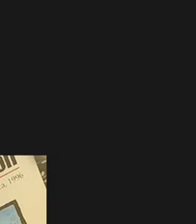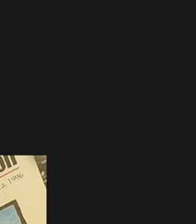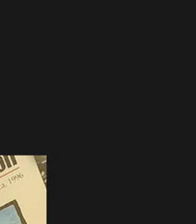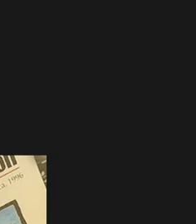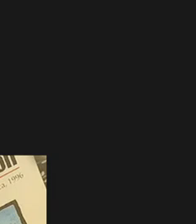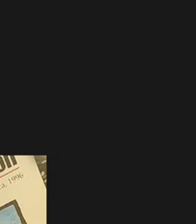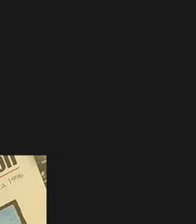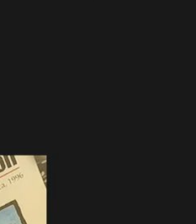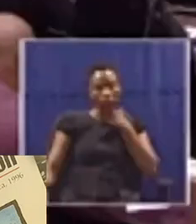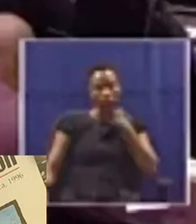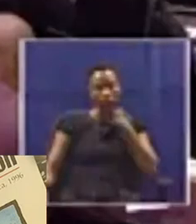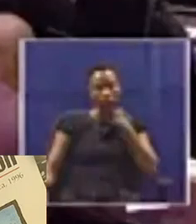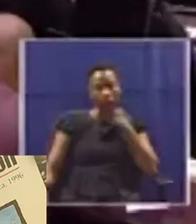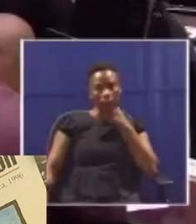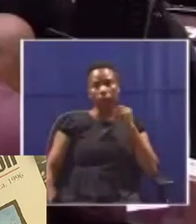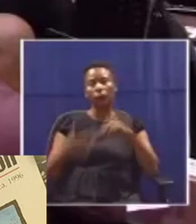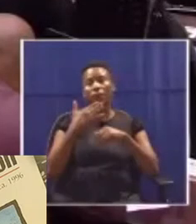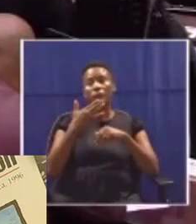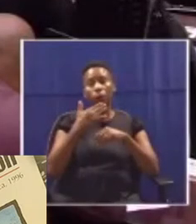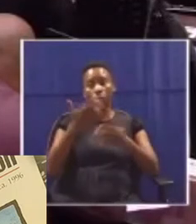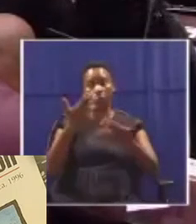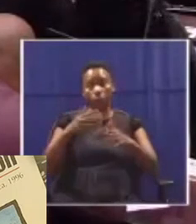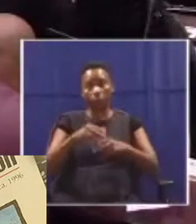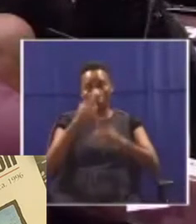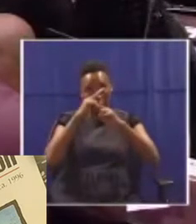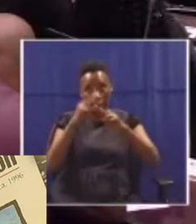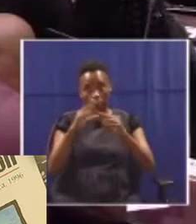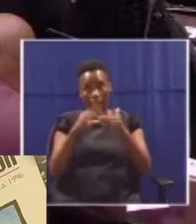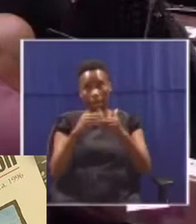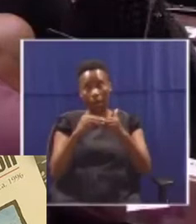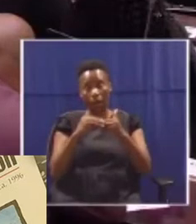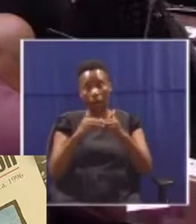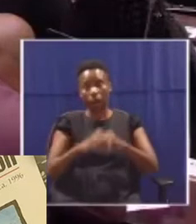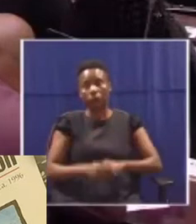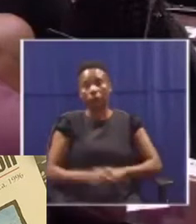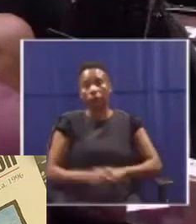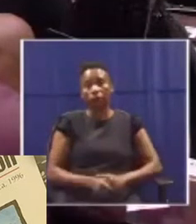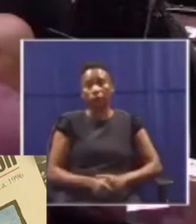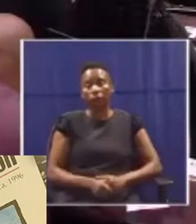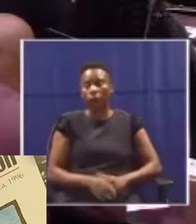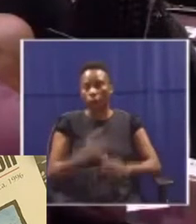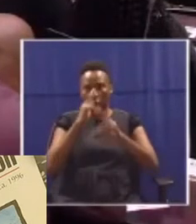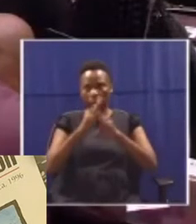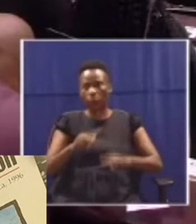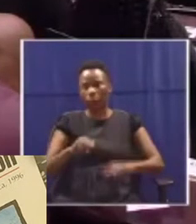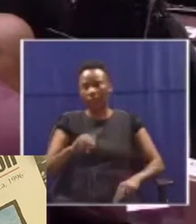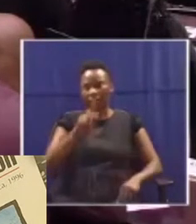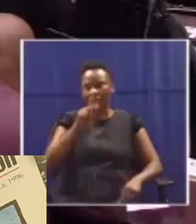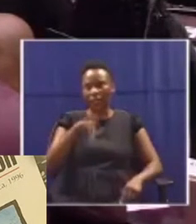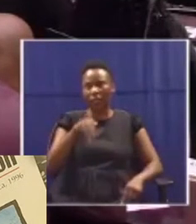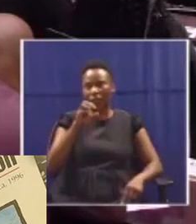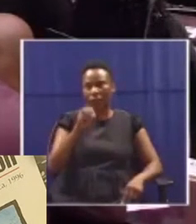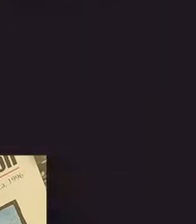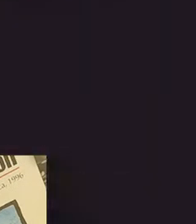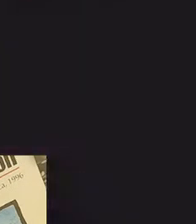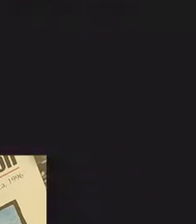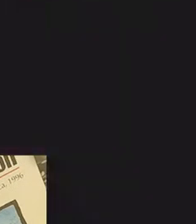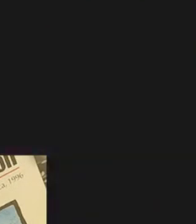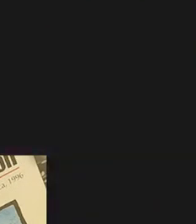Chair. Thank you very much, Honorable Member. The Honorable Poldani.